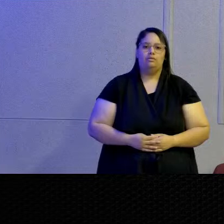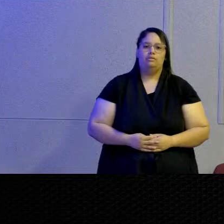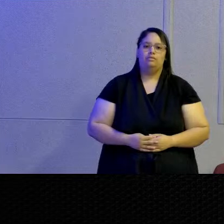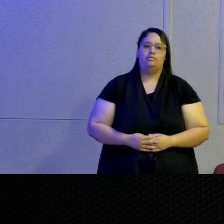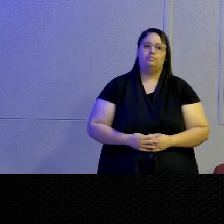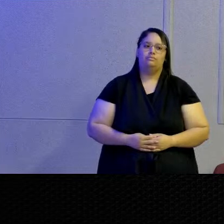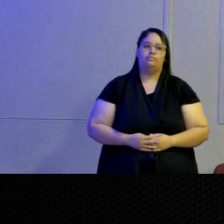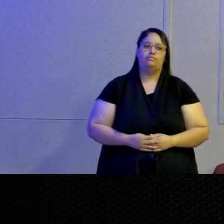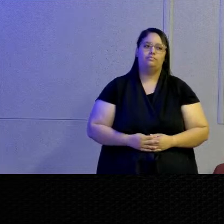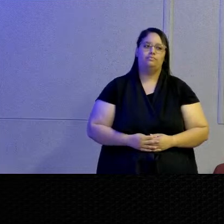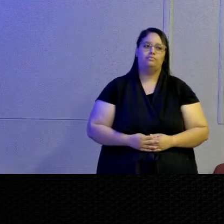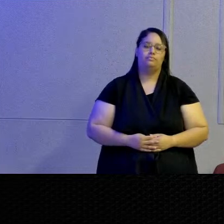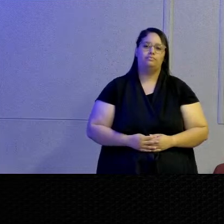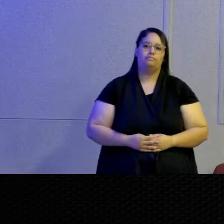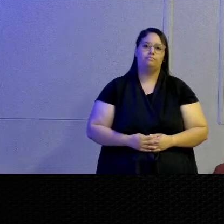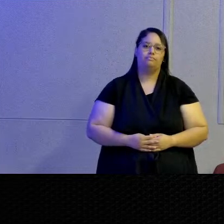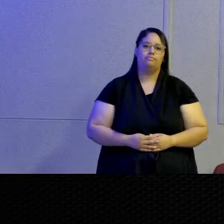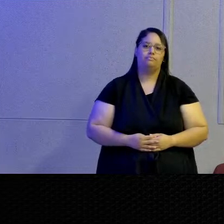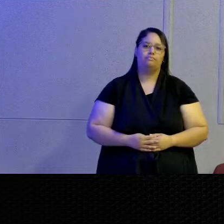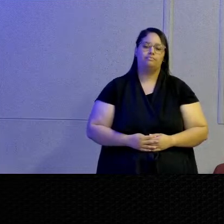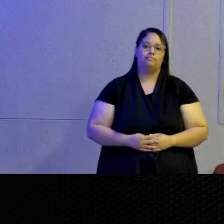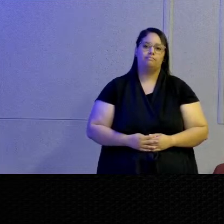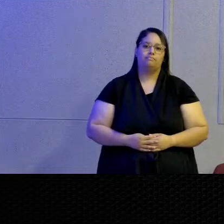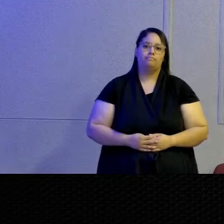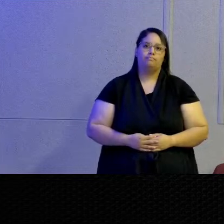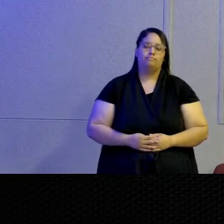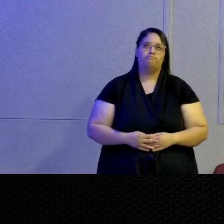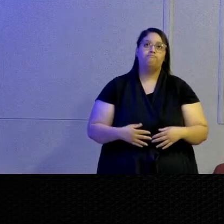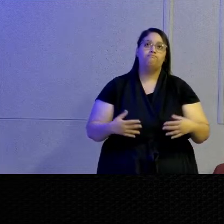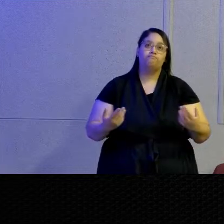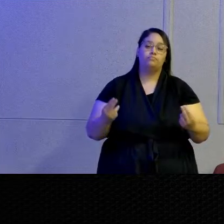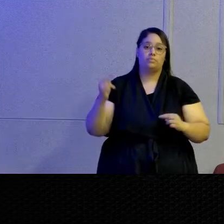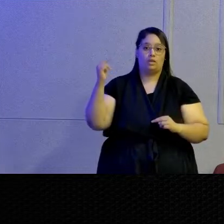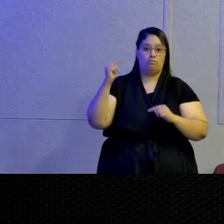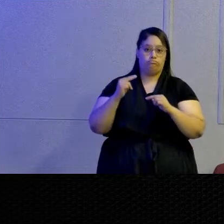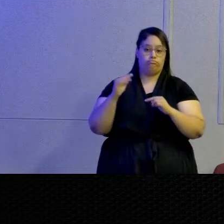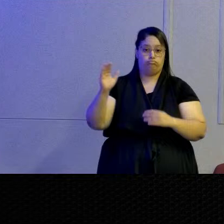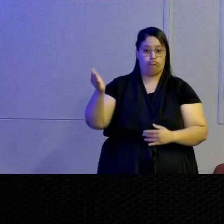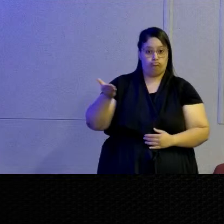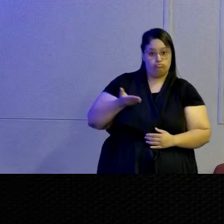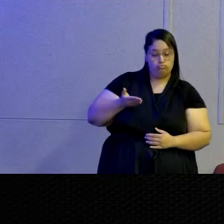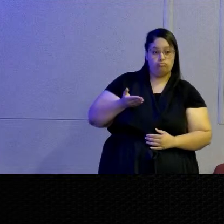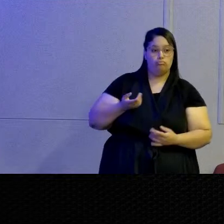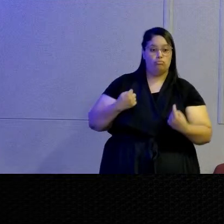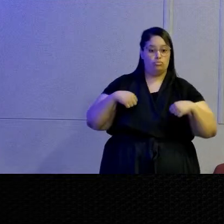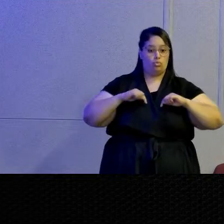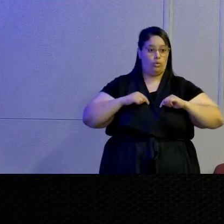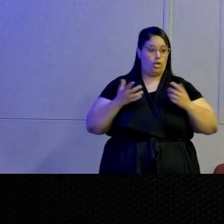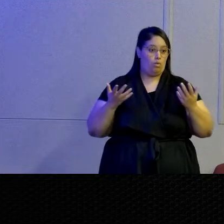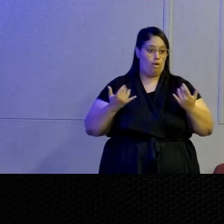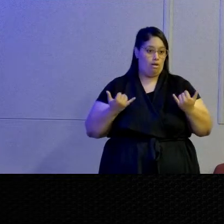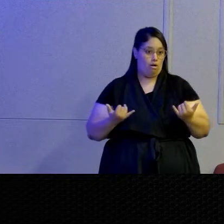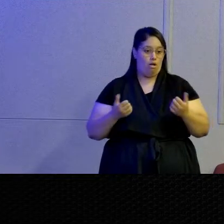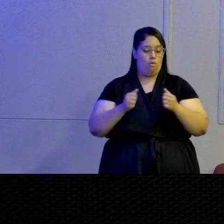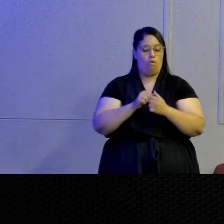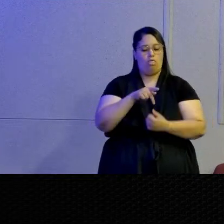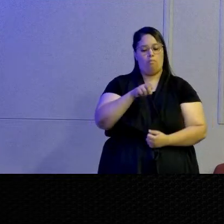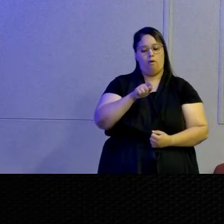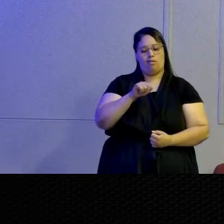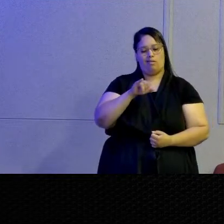So, after a brief introduction to where we are with particle